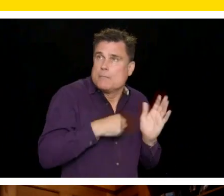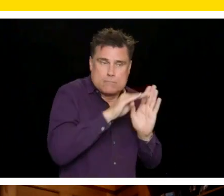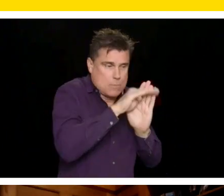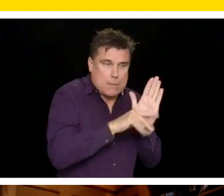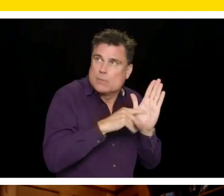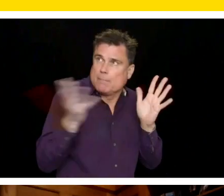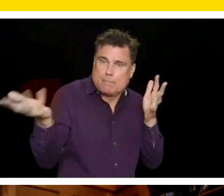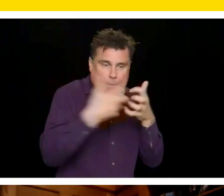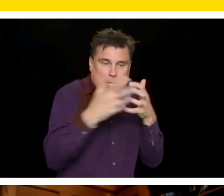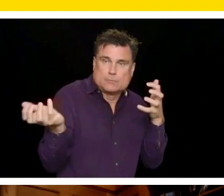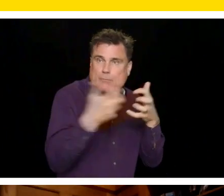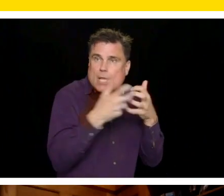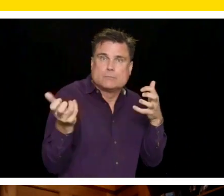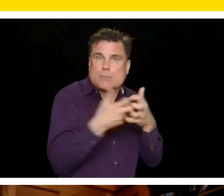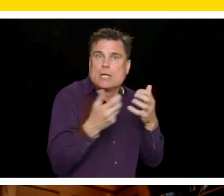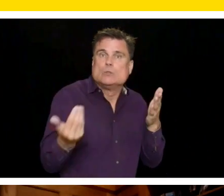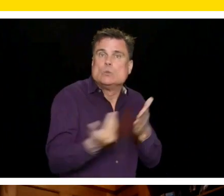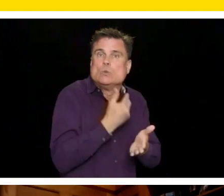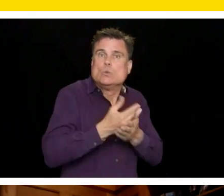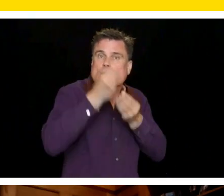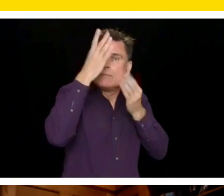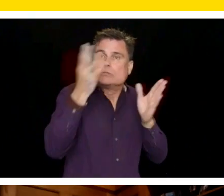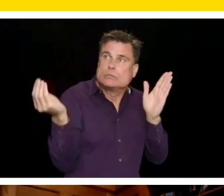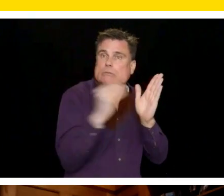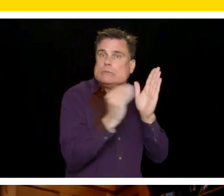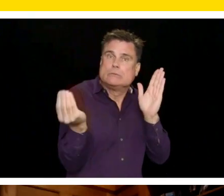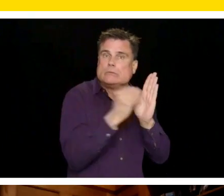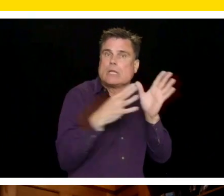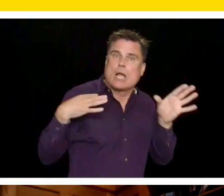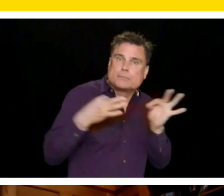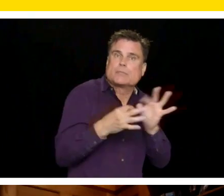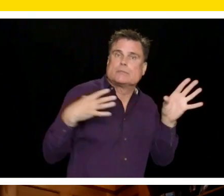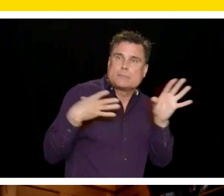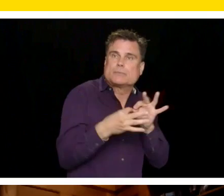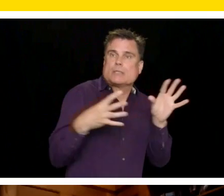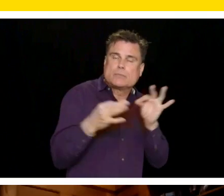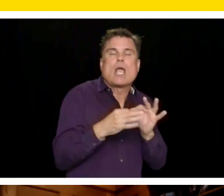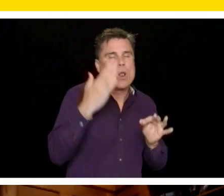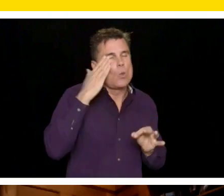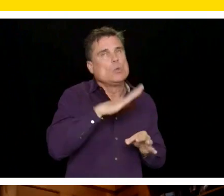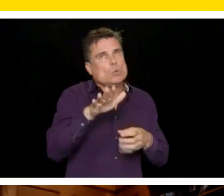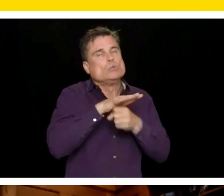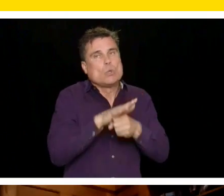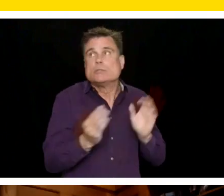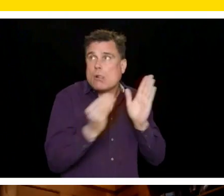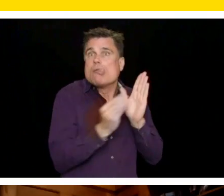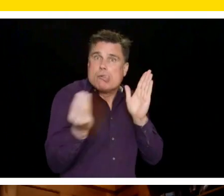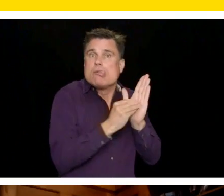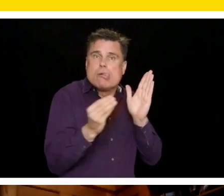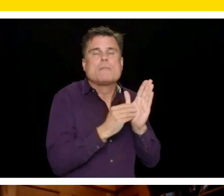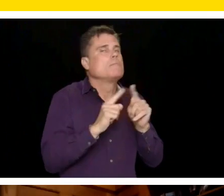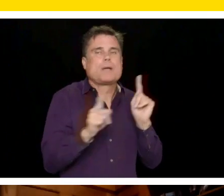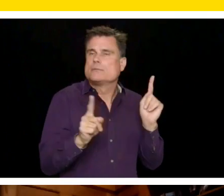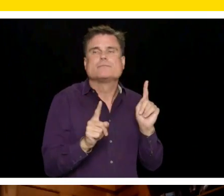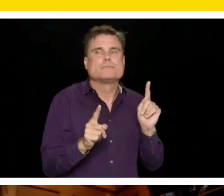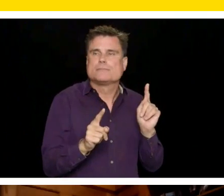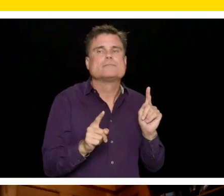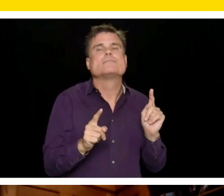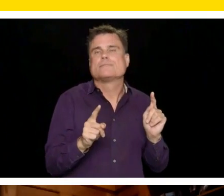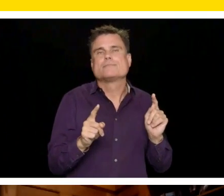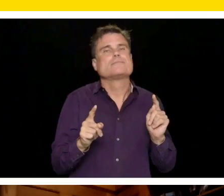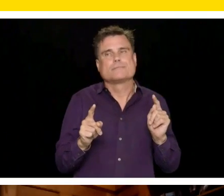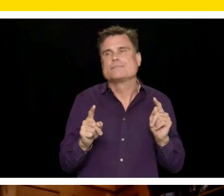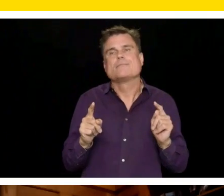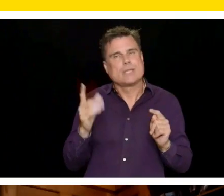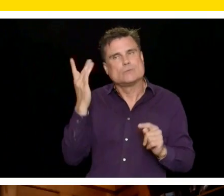challenges around that. And just know that's exactly why we have people every day for 6 days a week in